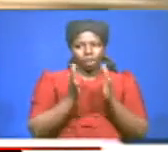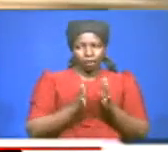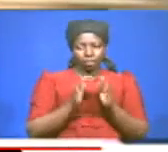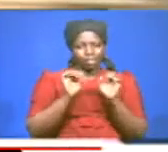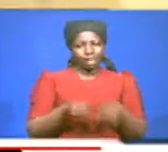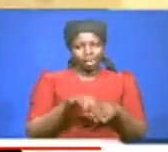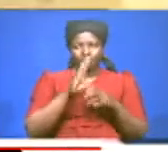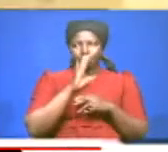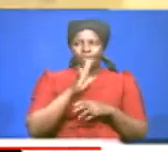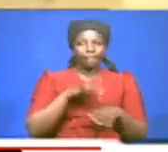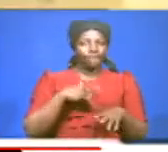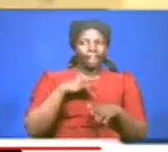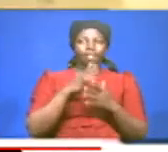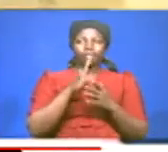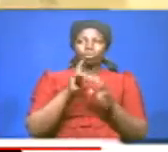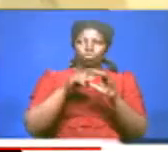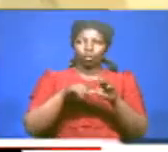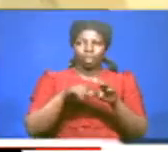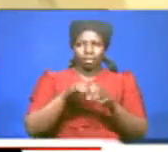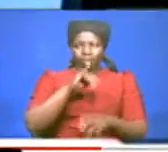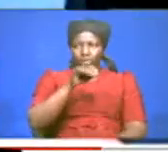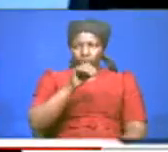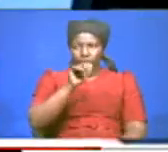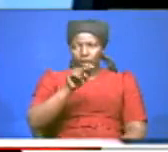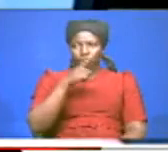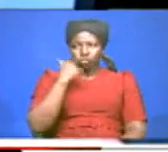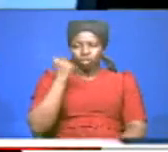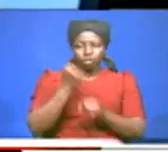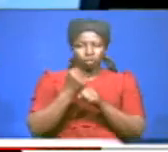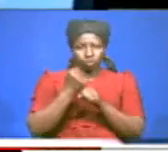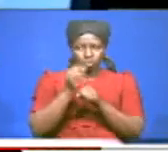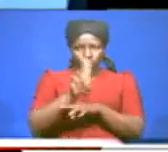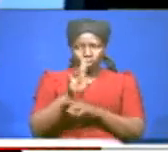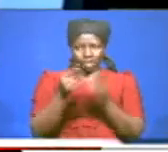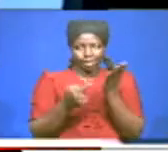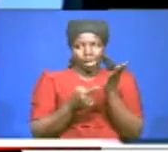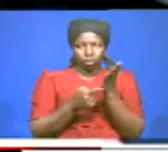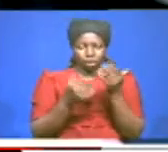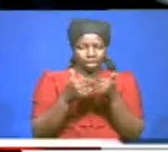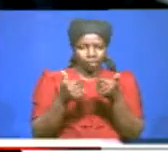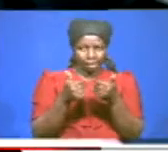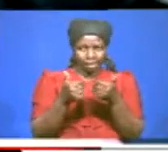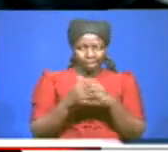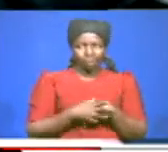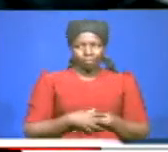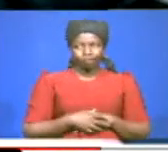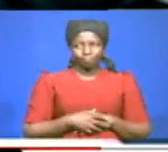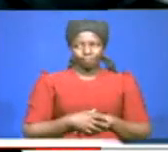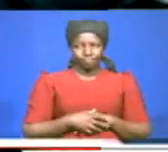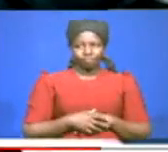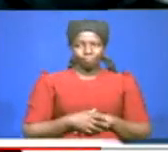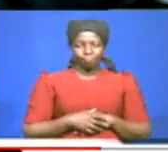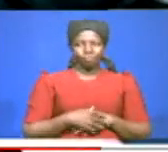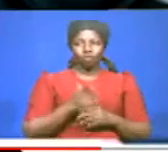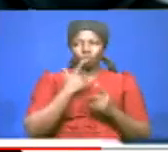a part of. Dr. Joanne Riguru Kimani, who has taken advantage of the digital space and started a blog about children and parenting, has